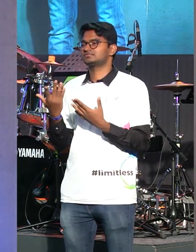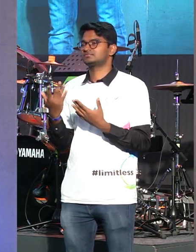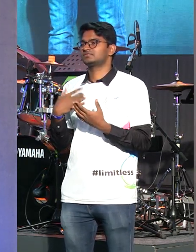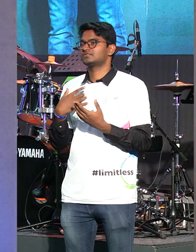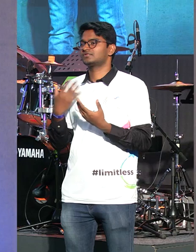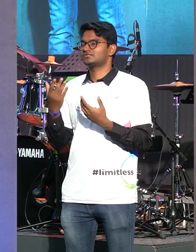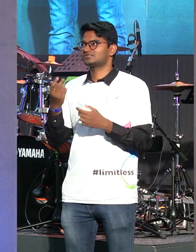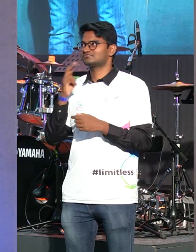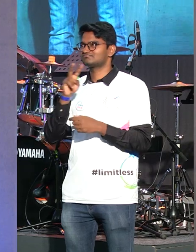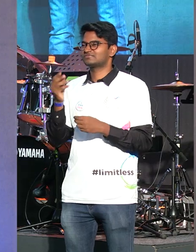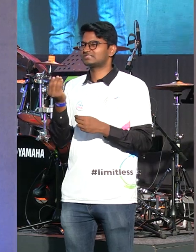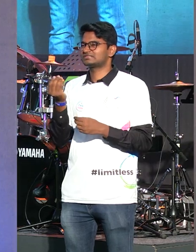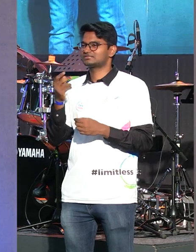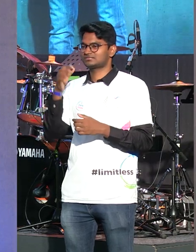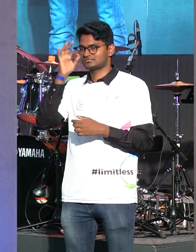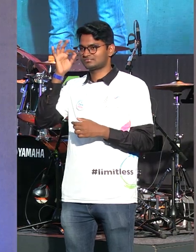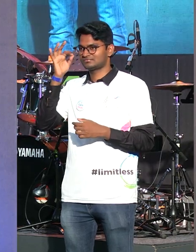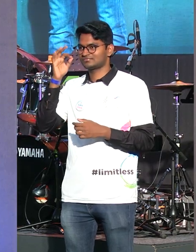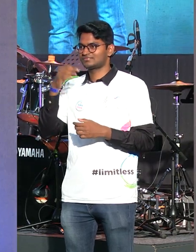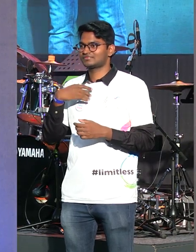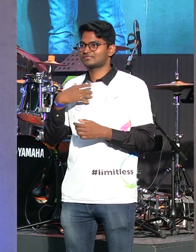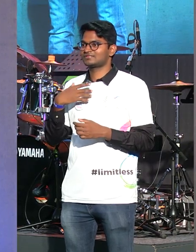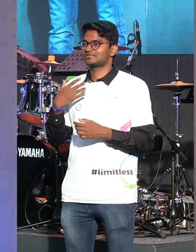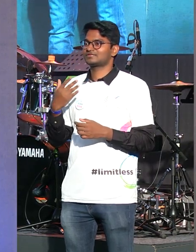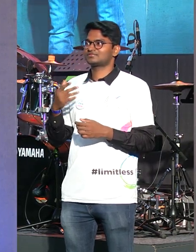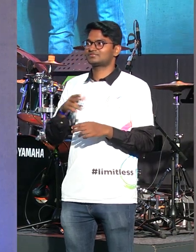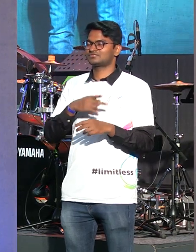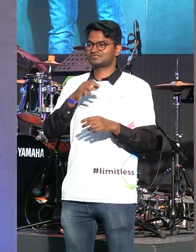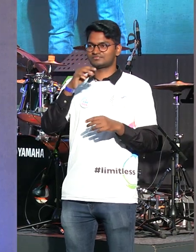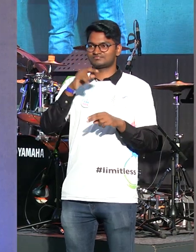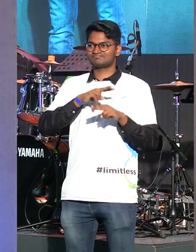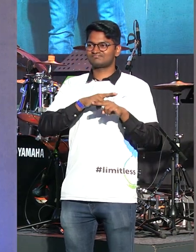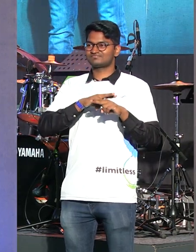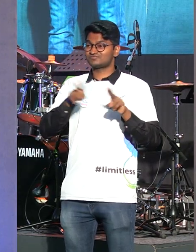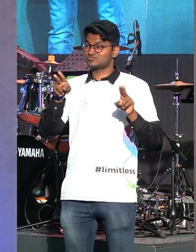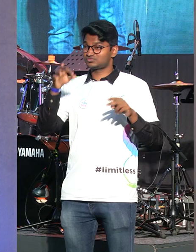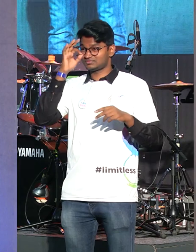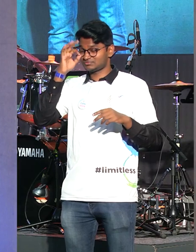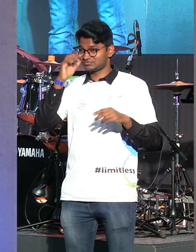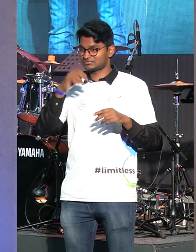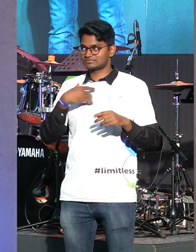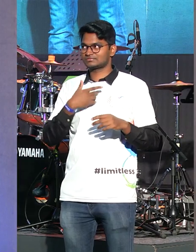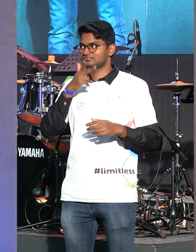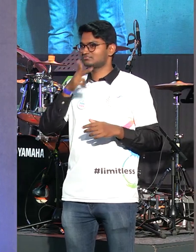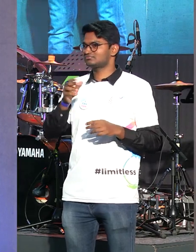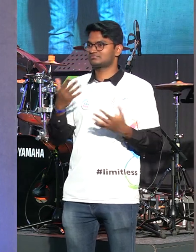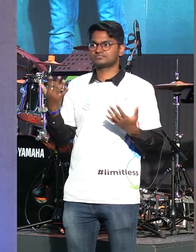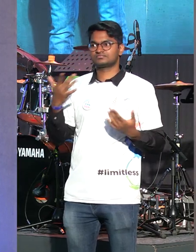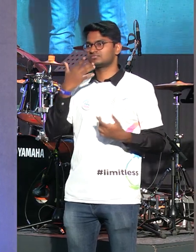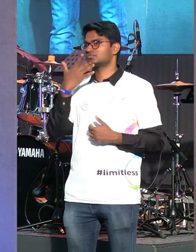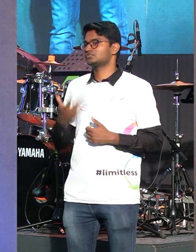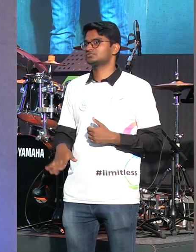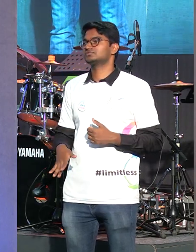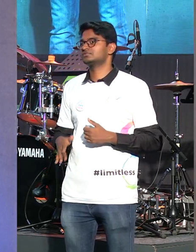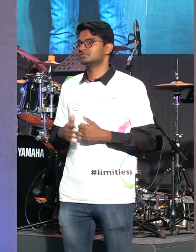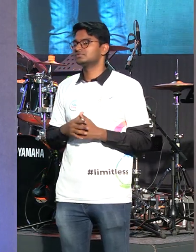watch very few films. So please don't make me speak for the whole industry. Nobody can, because I'm sure even he can't speak for the whole industry. But maybe